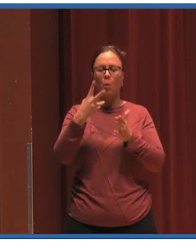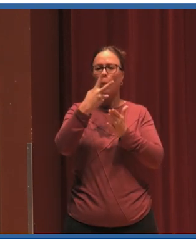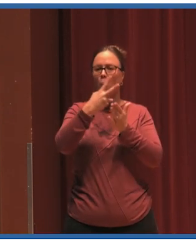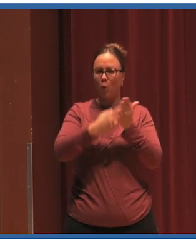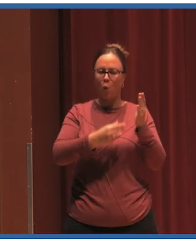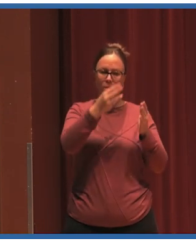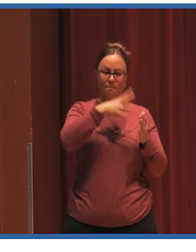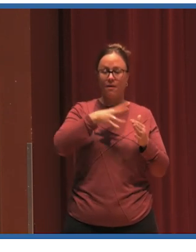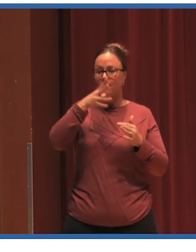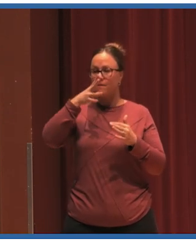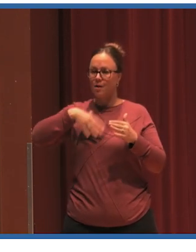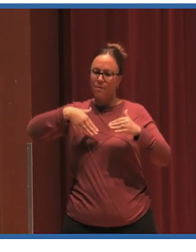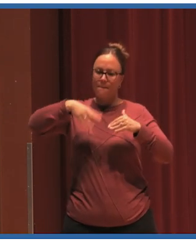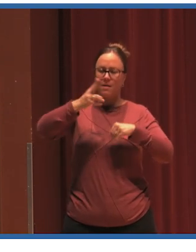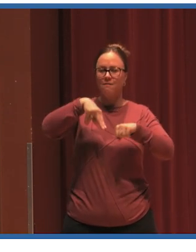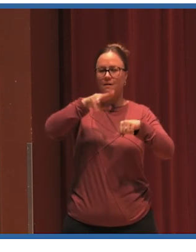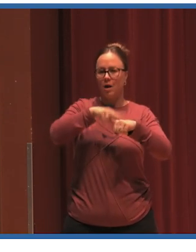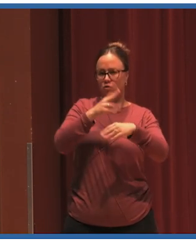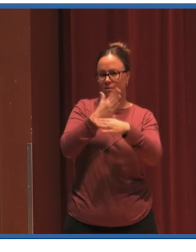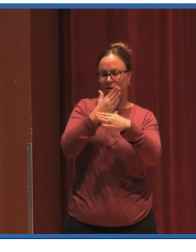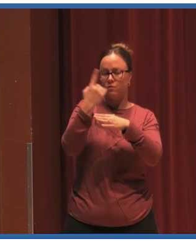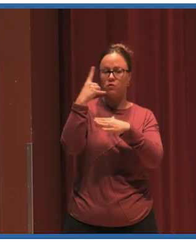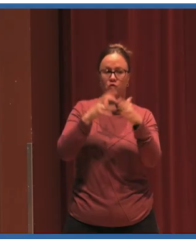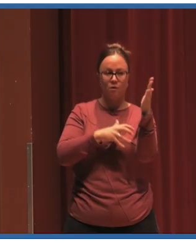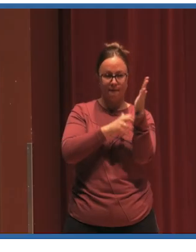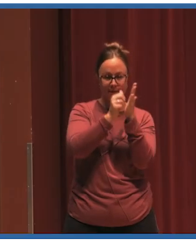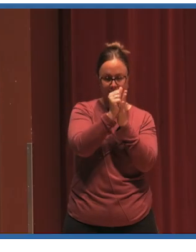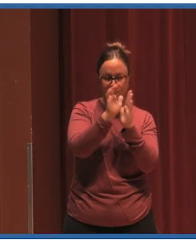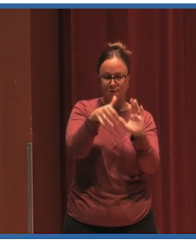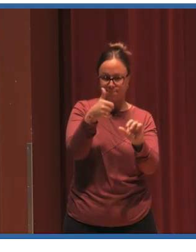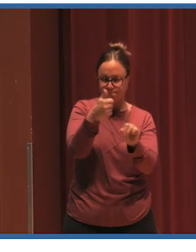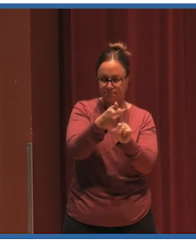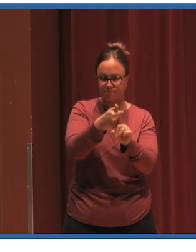the national average for cancer incidence.